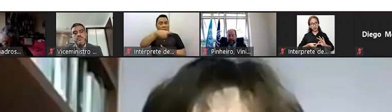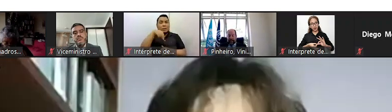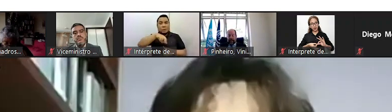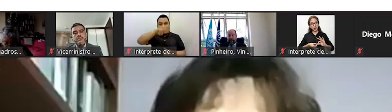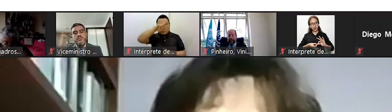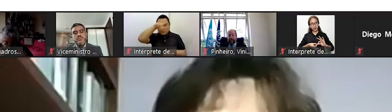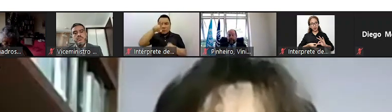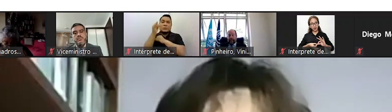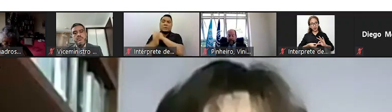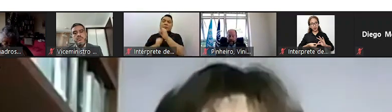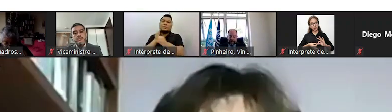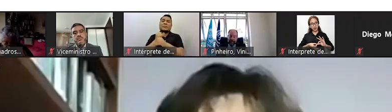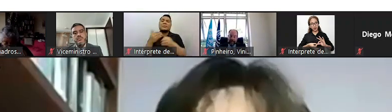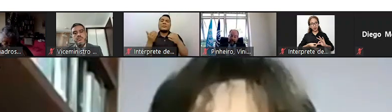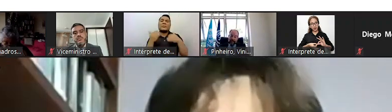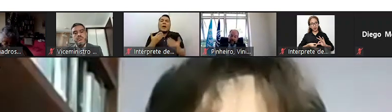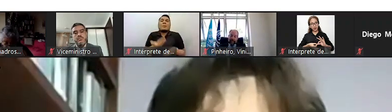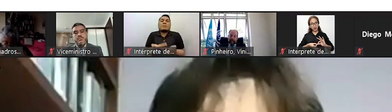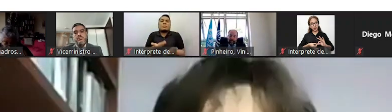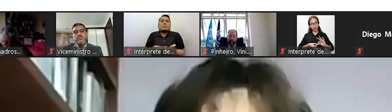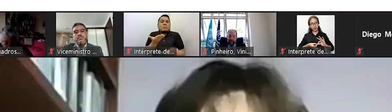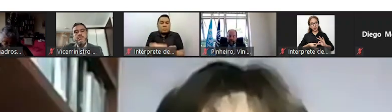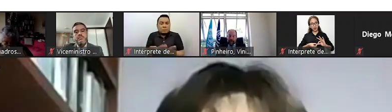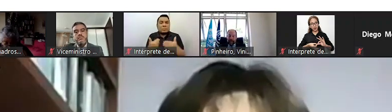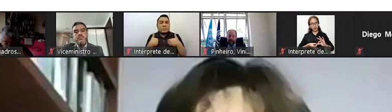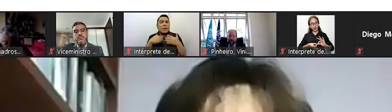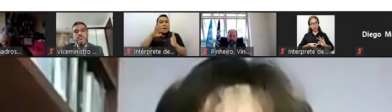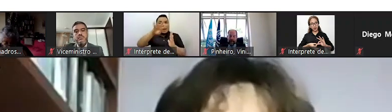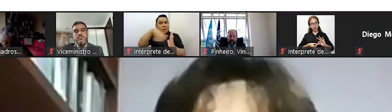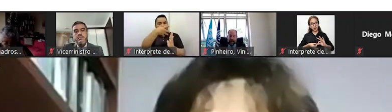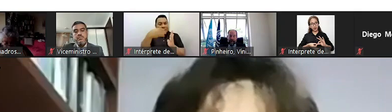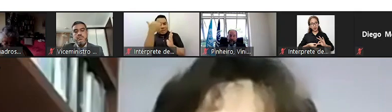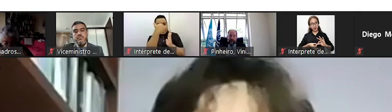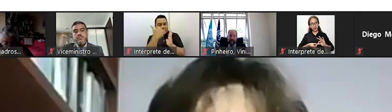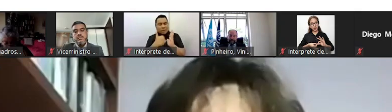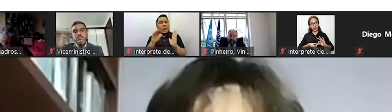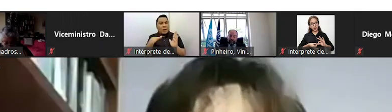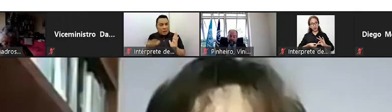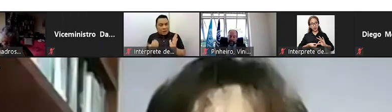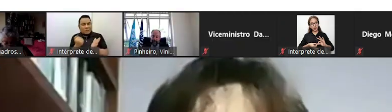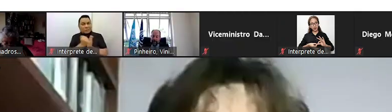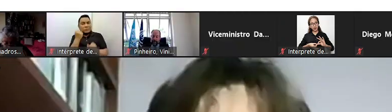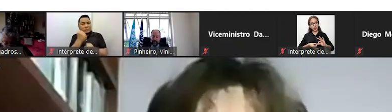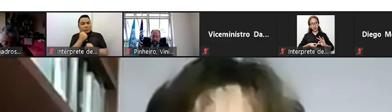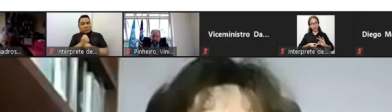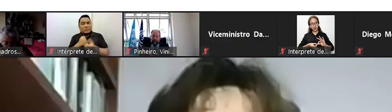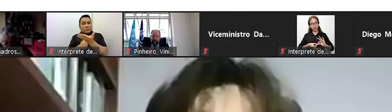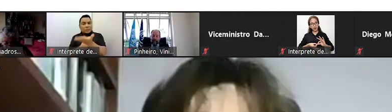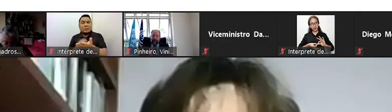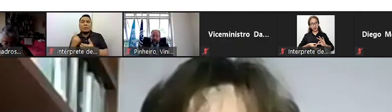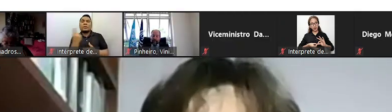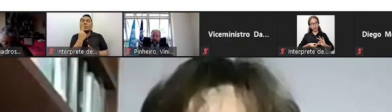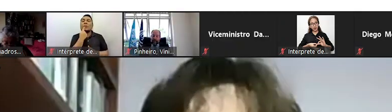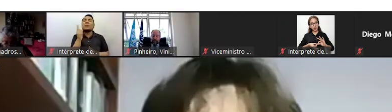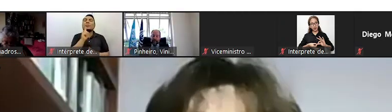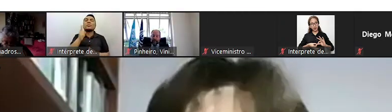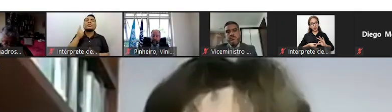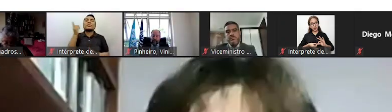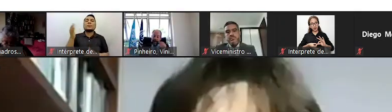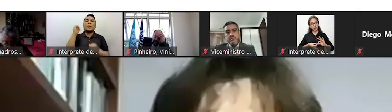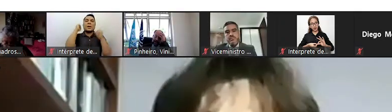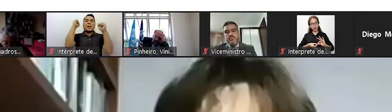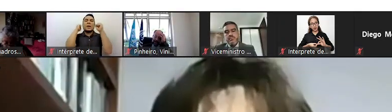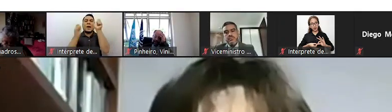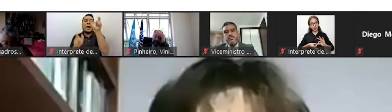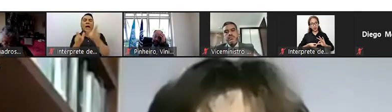assistant to this firm at an international and domestic level we have proposals we have agendas in which we do not only